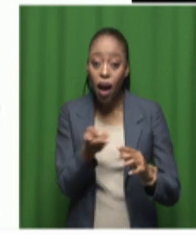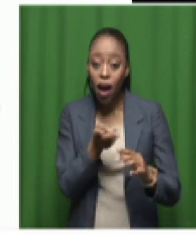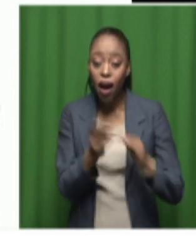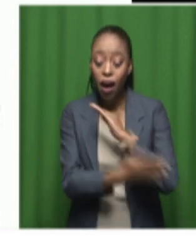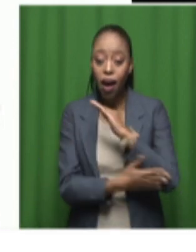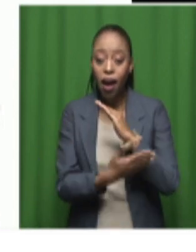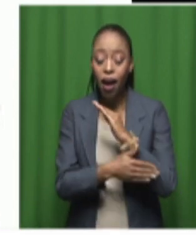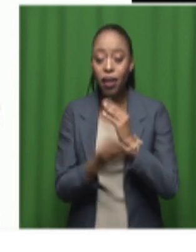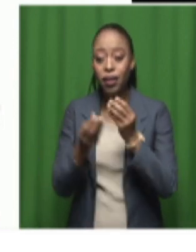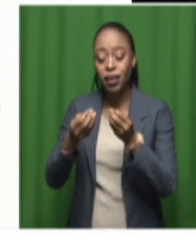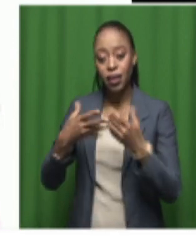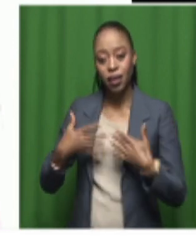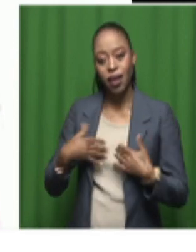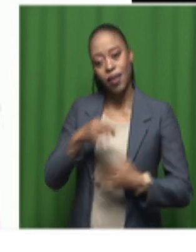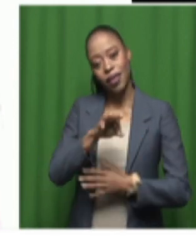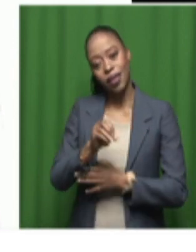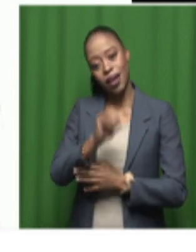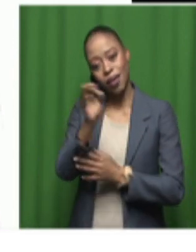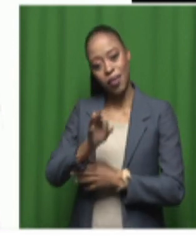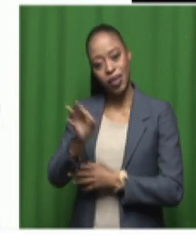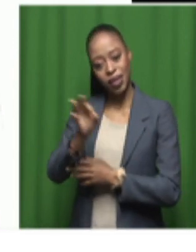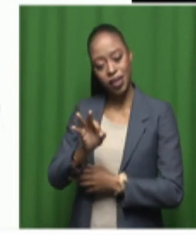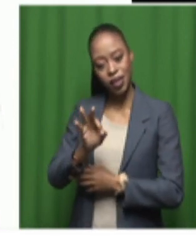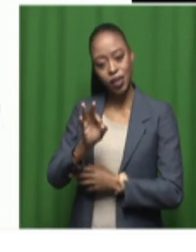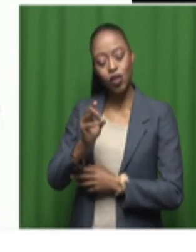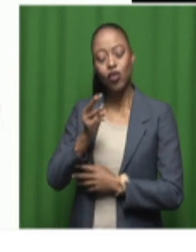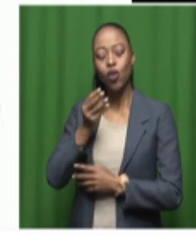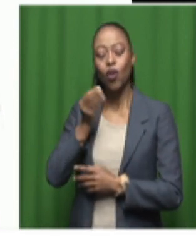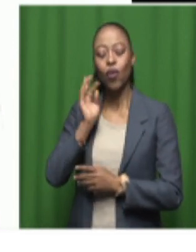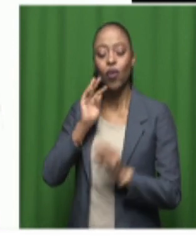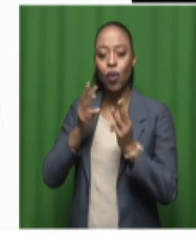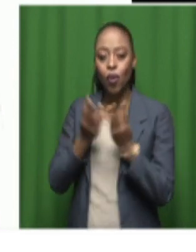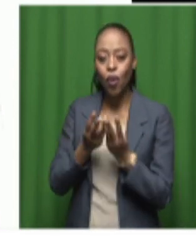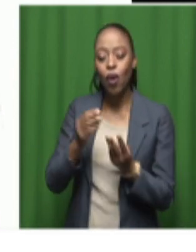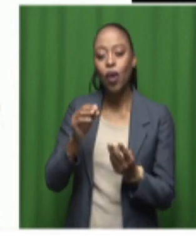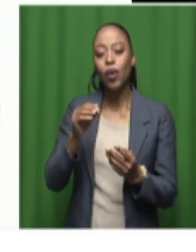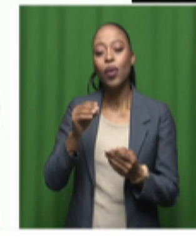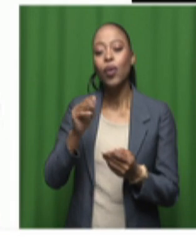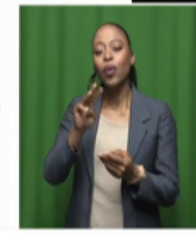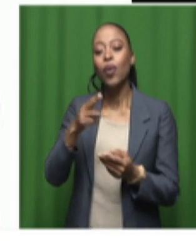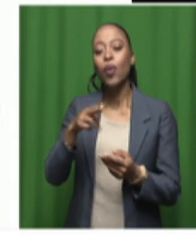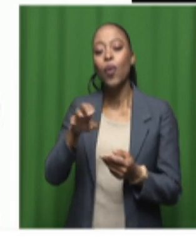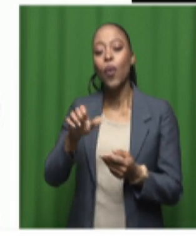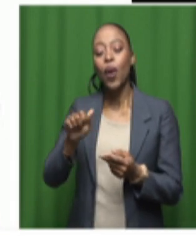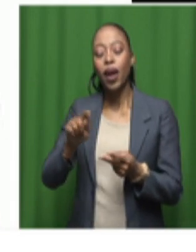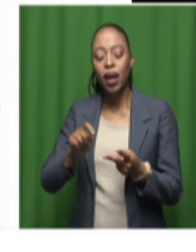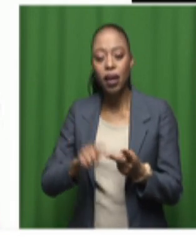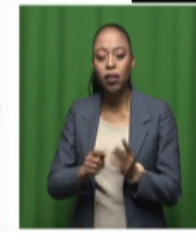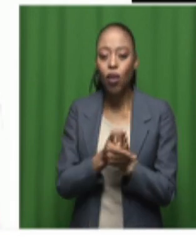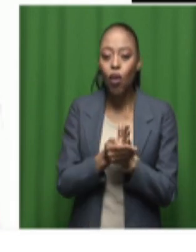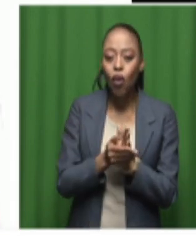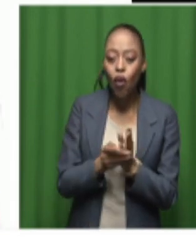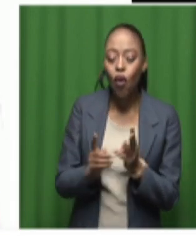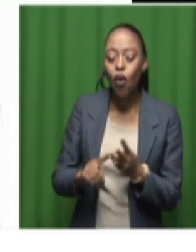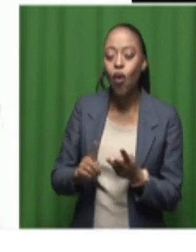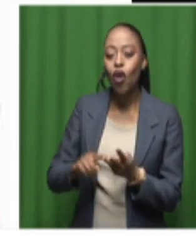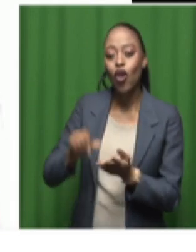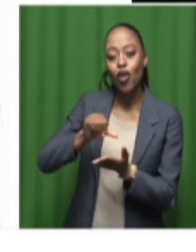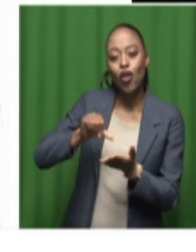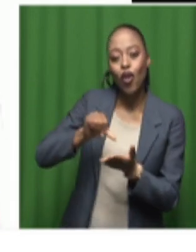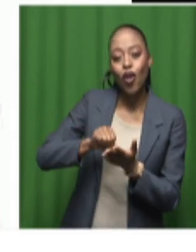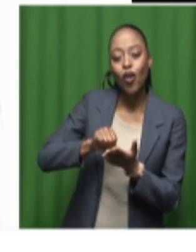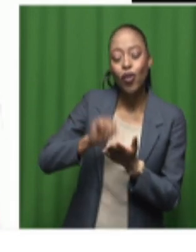about 30% of the world's wheat, corn production, sunflower production. So